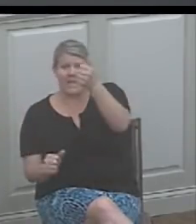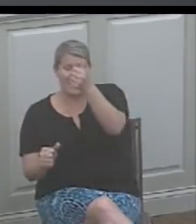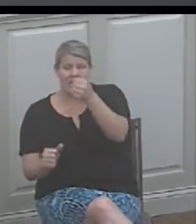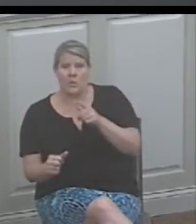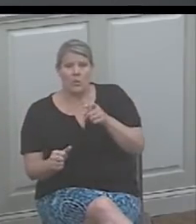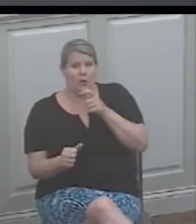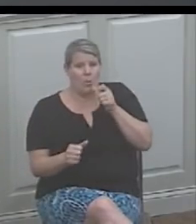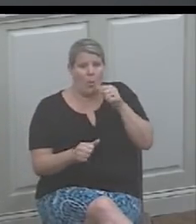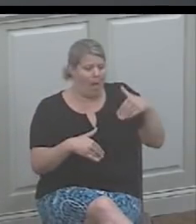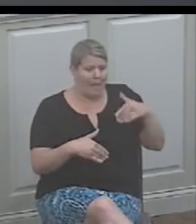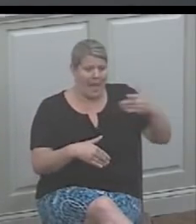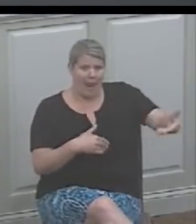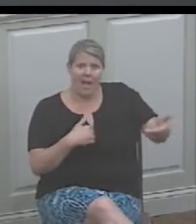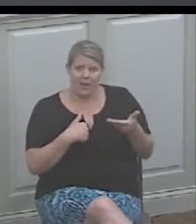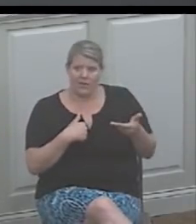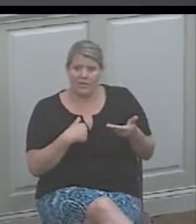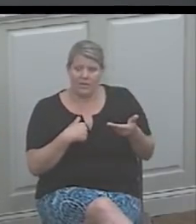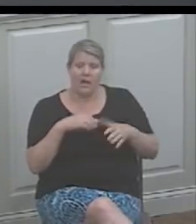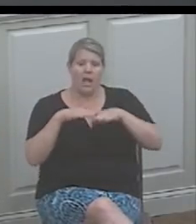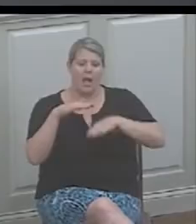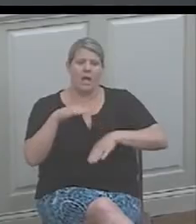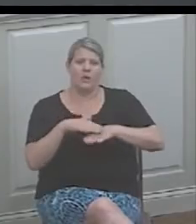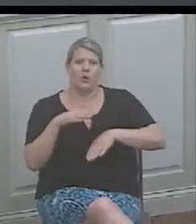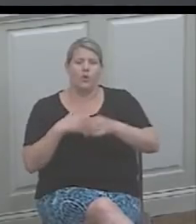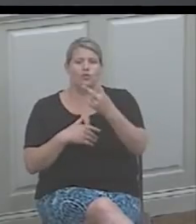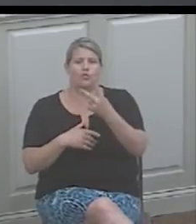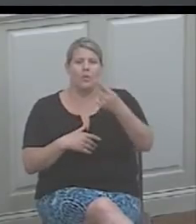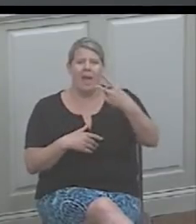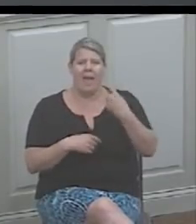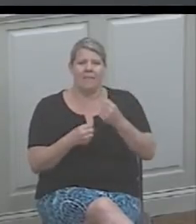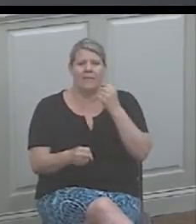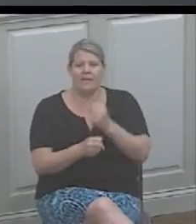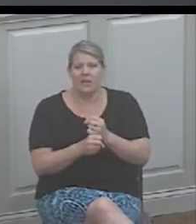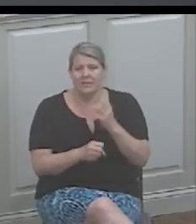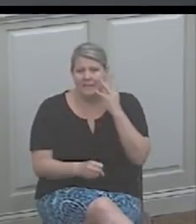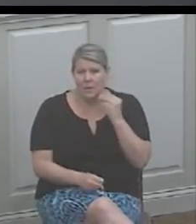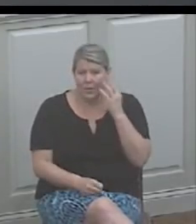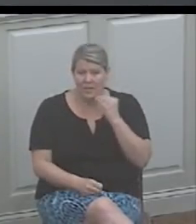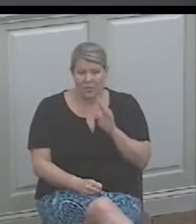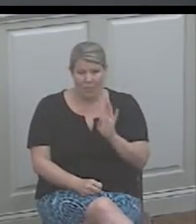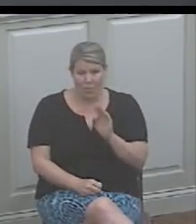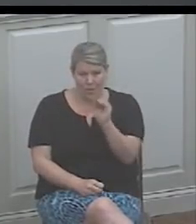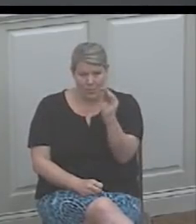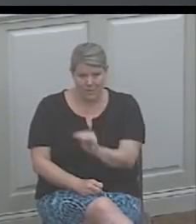yet, has less than 2.5 years experience. 40%.